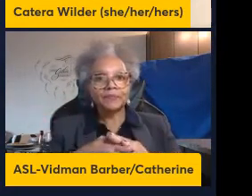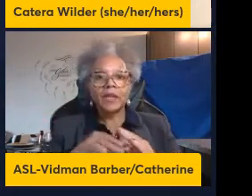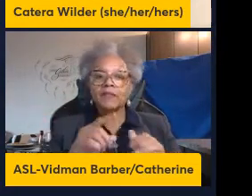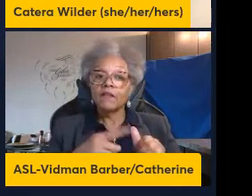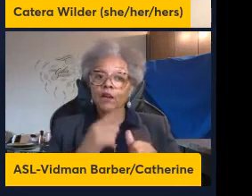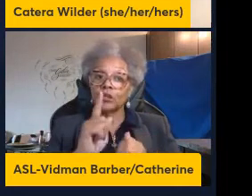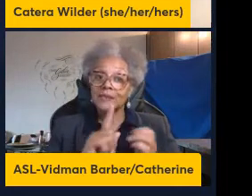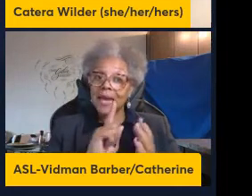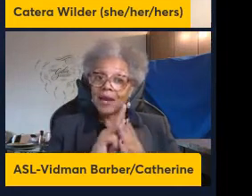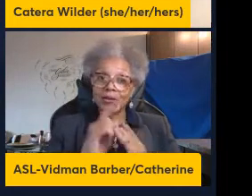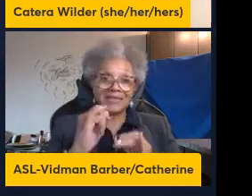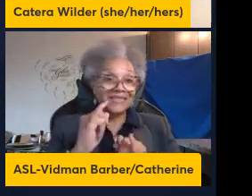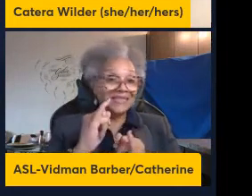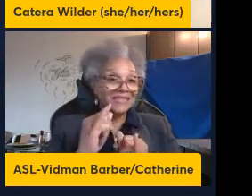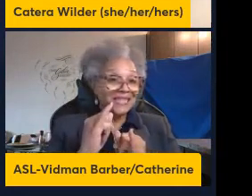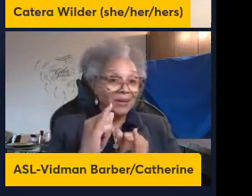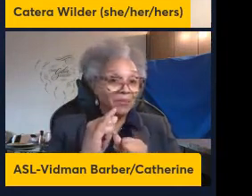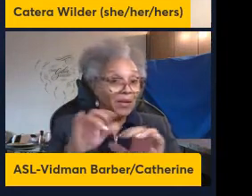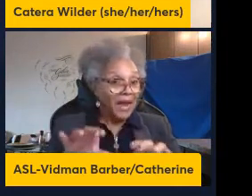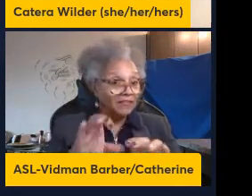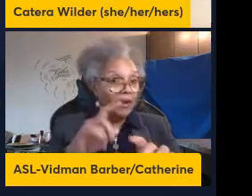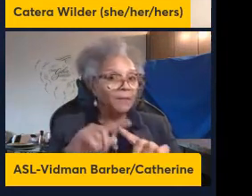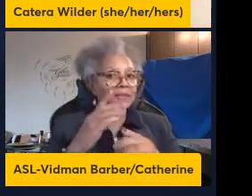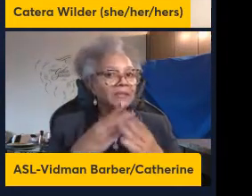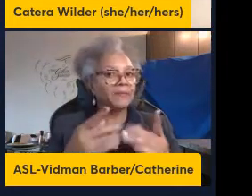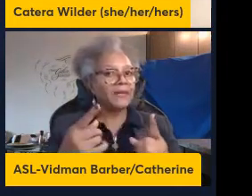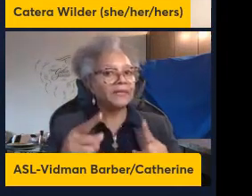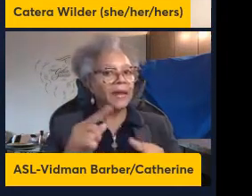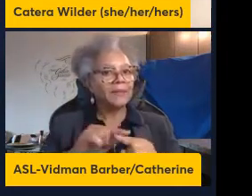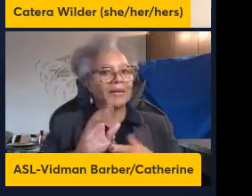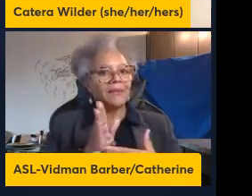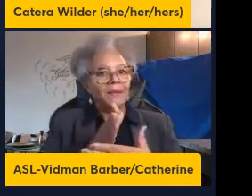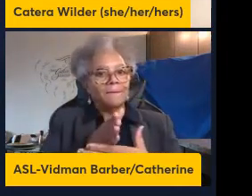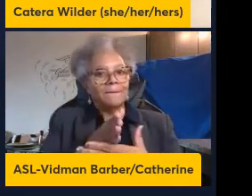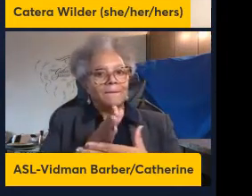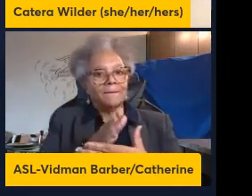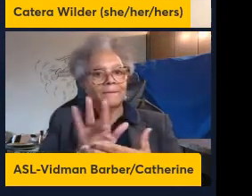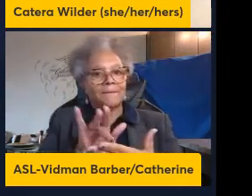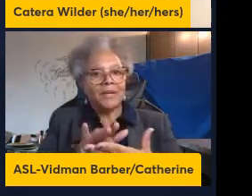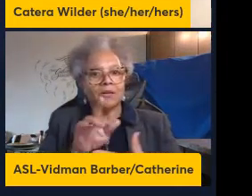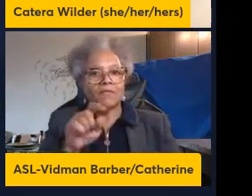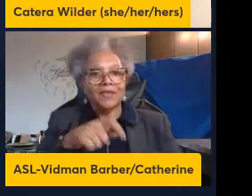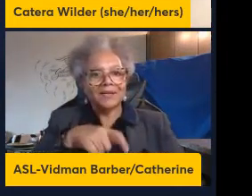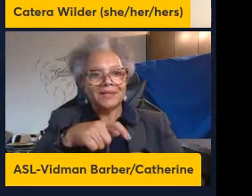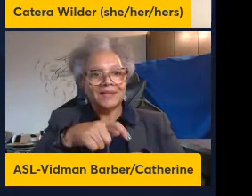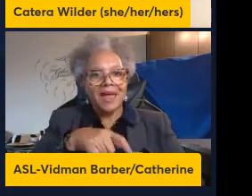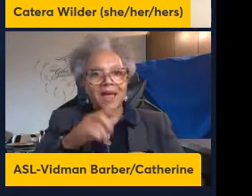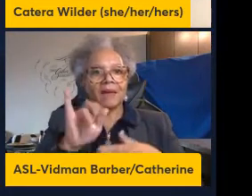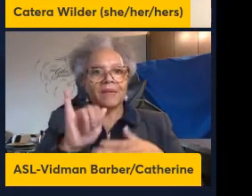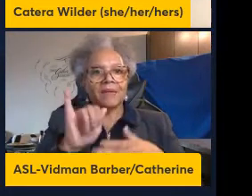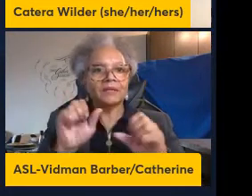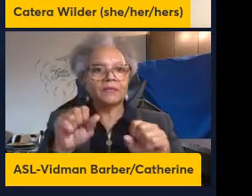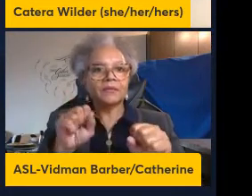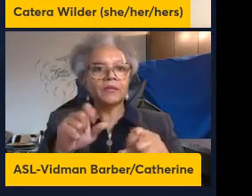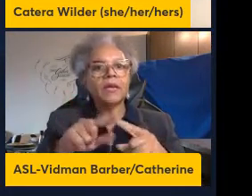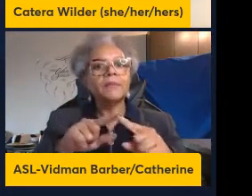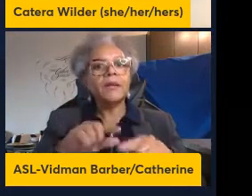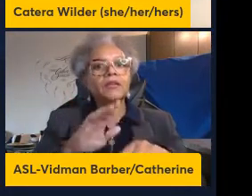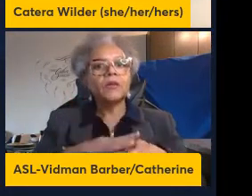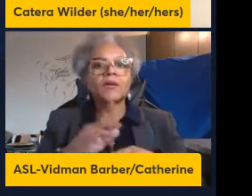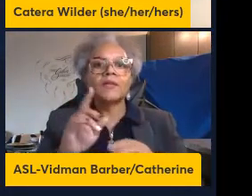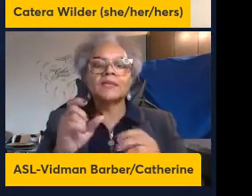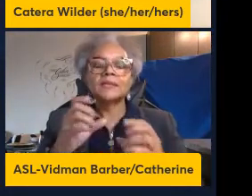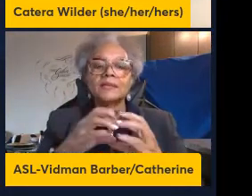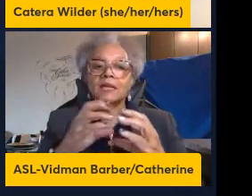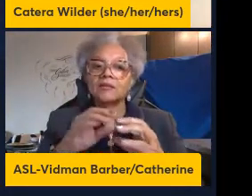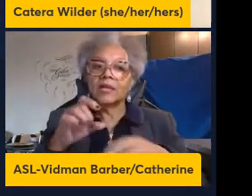have similar activation, but something's happening in this middle of the time course that's causing this potentiated phase when the cells are stimulated with